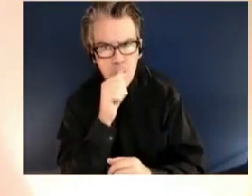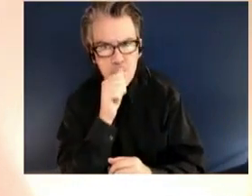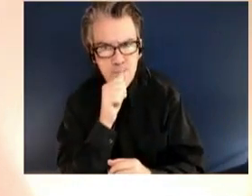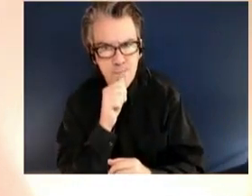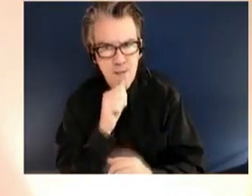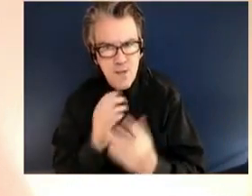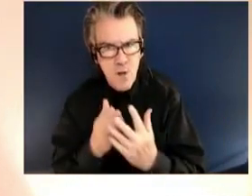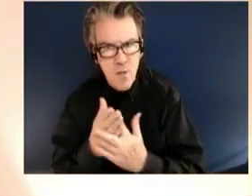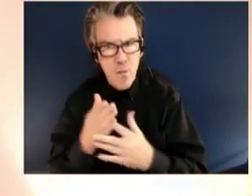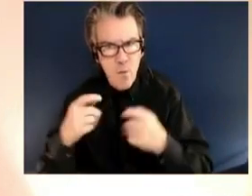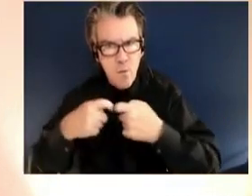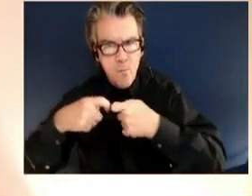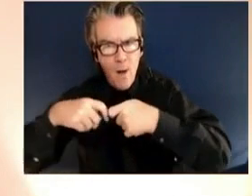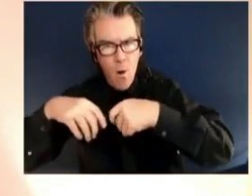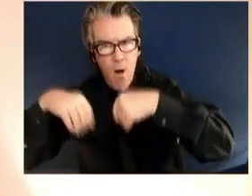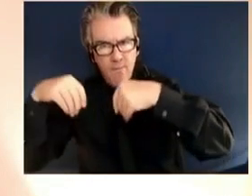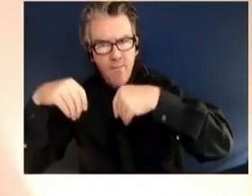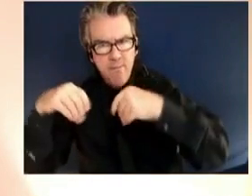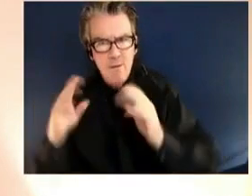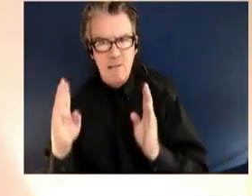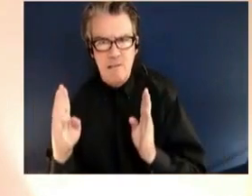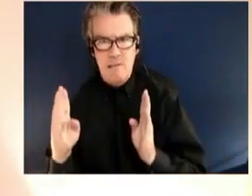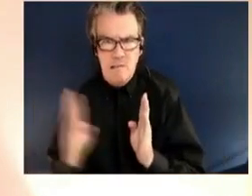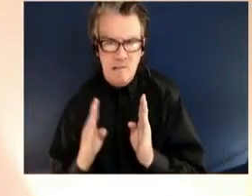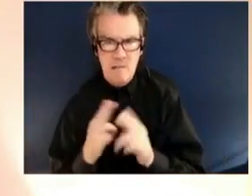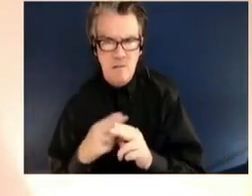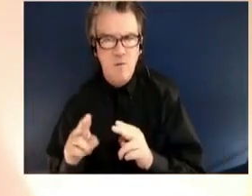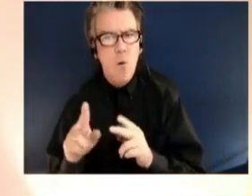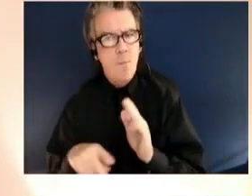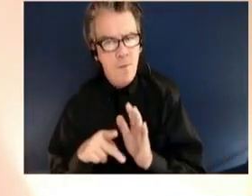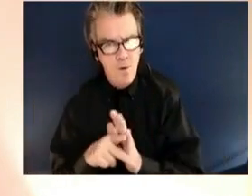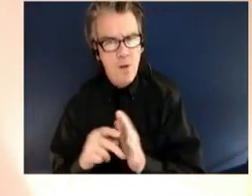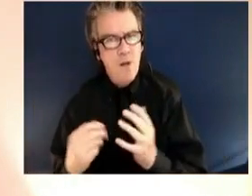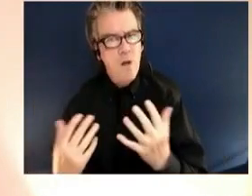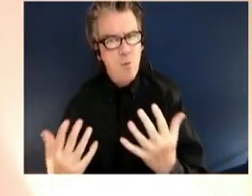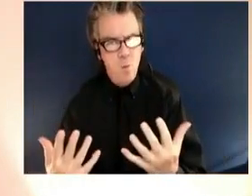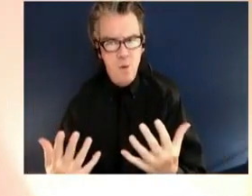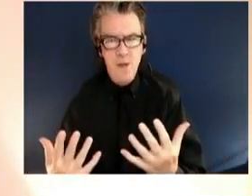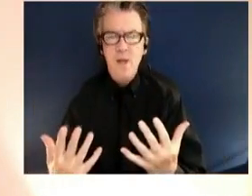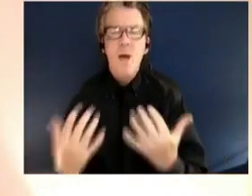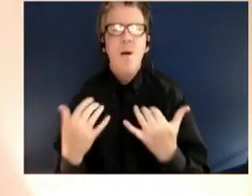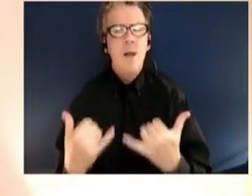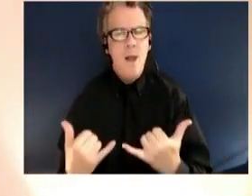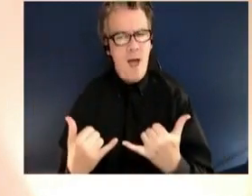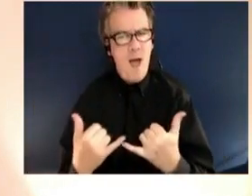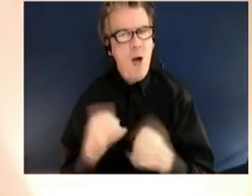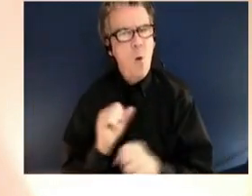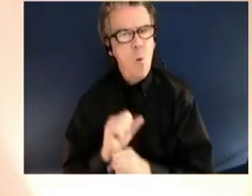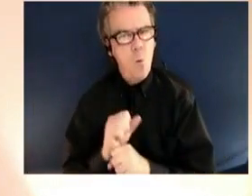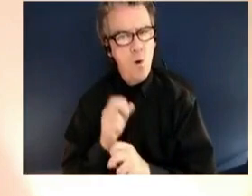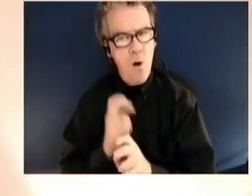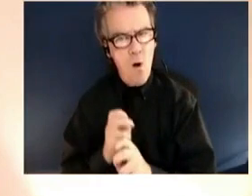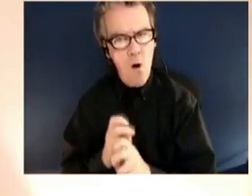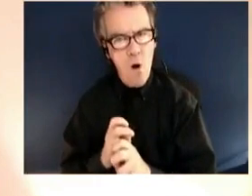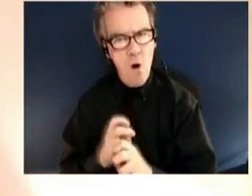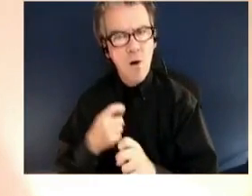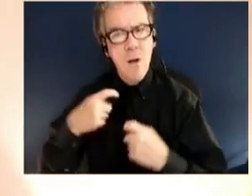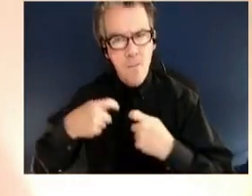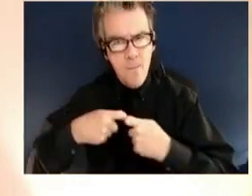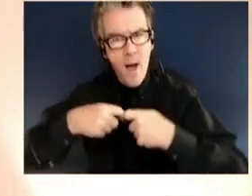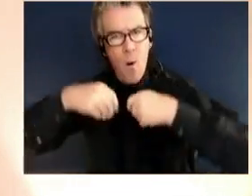powers to safely restore your electric service as a result of these high wind conditions that we